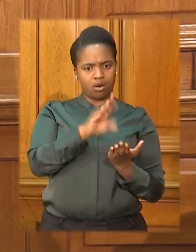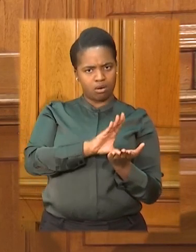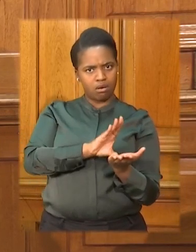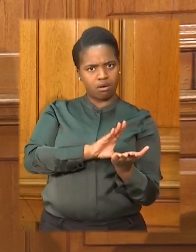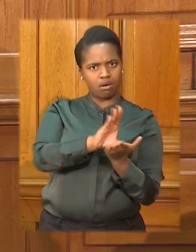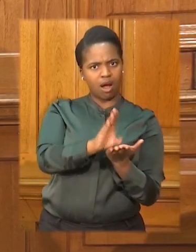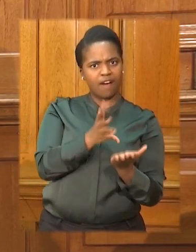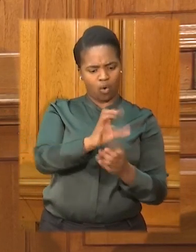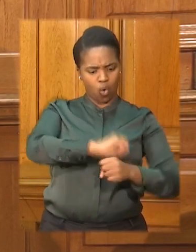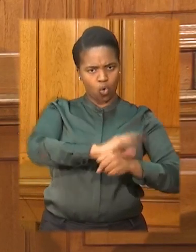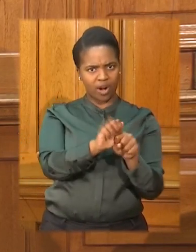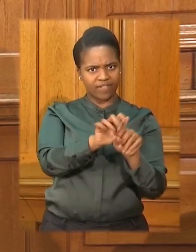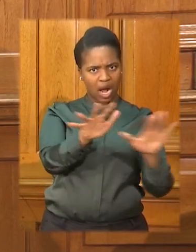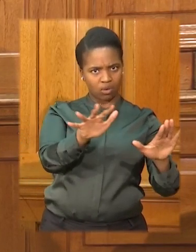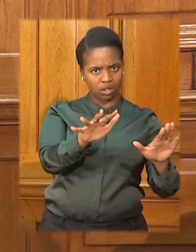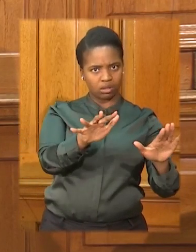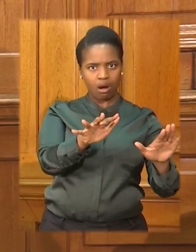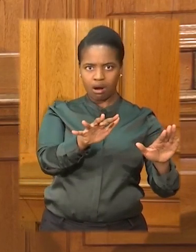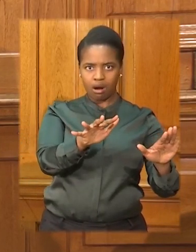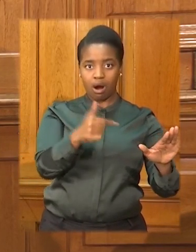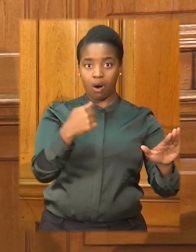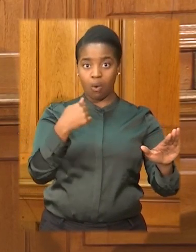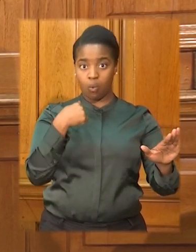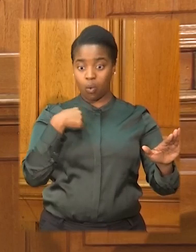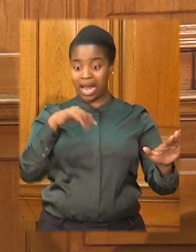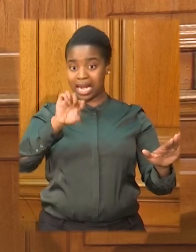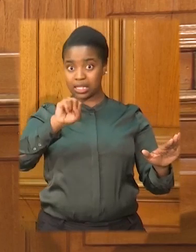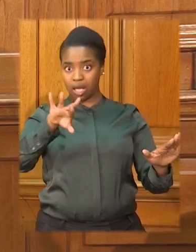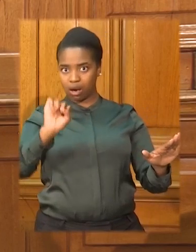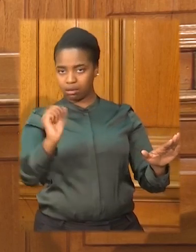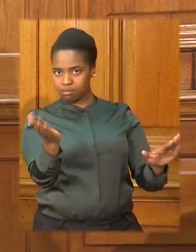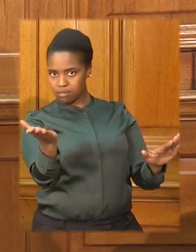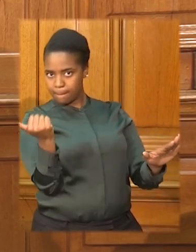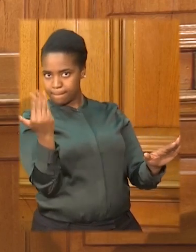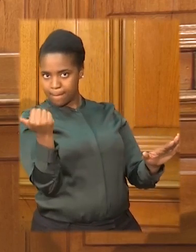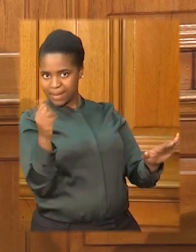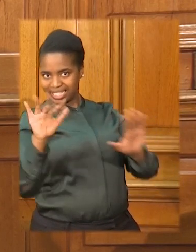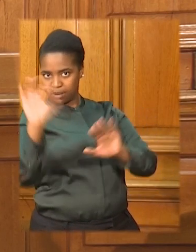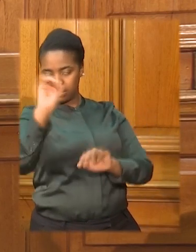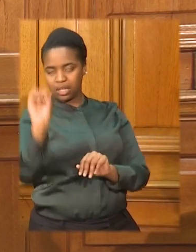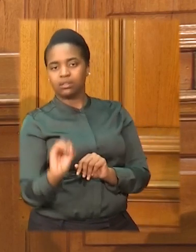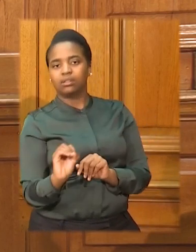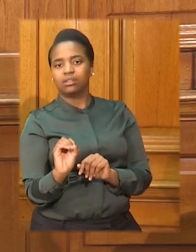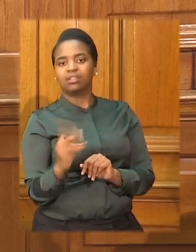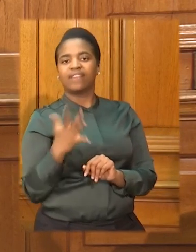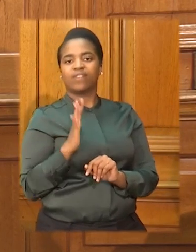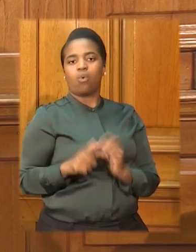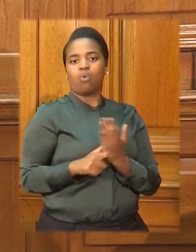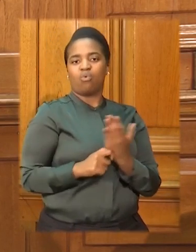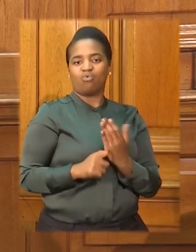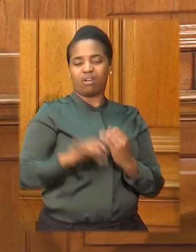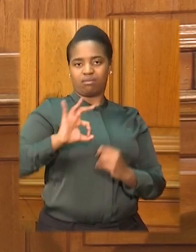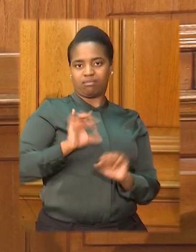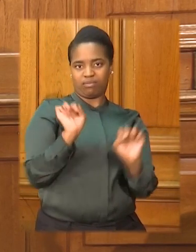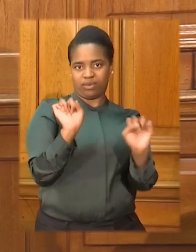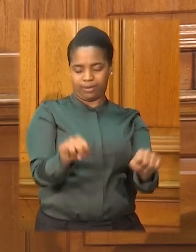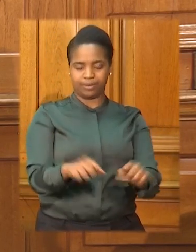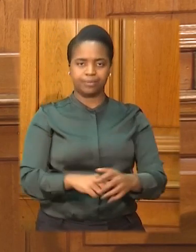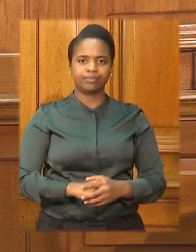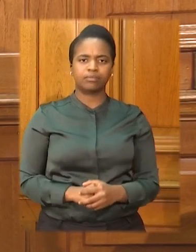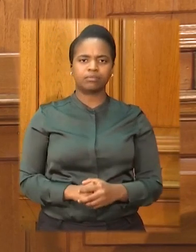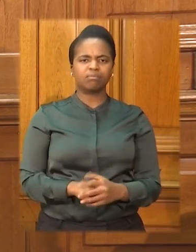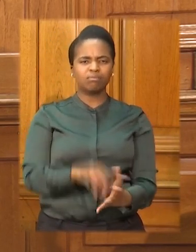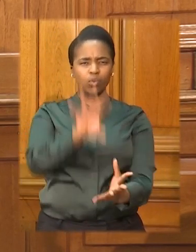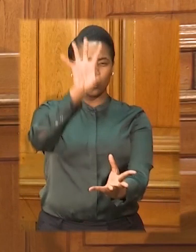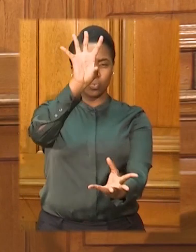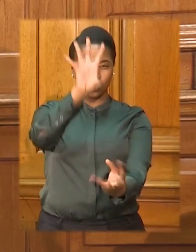an additional 10% as a deduction from their taxable income. In total, these